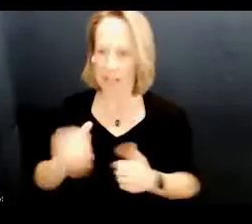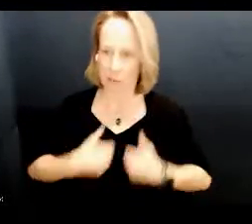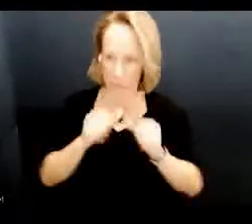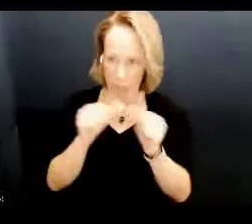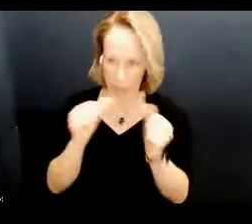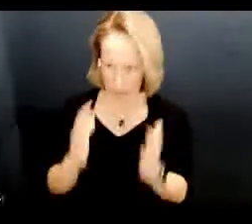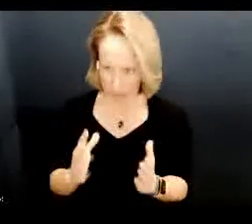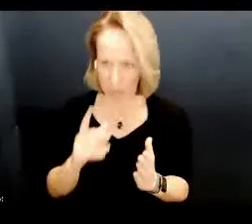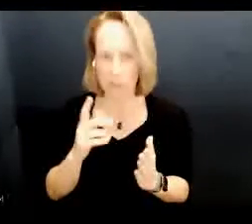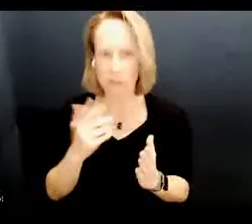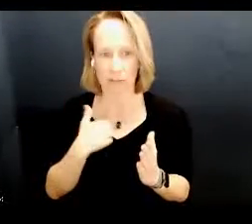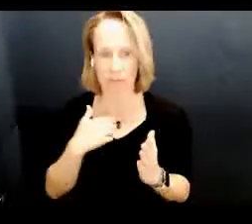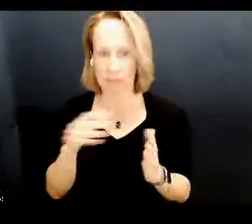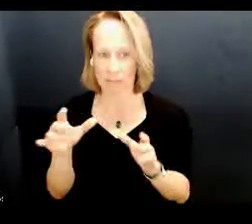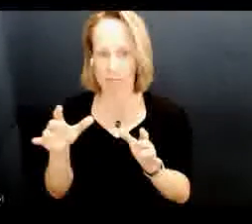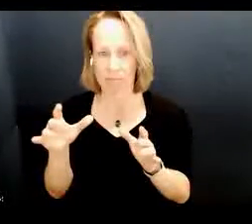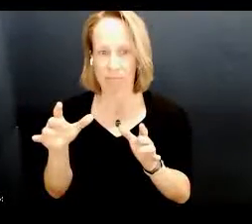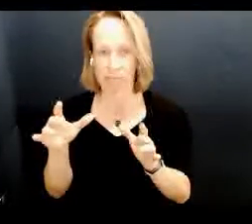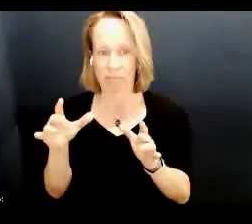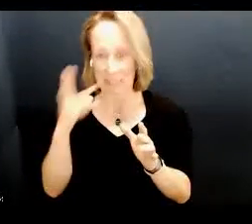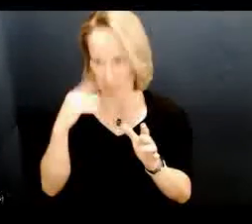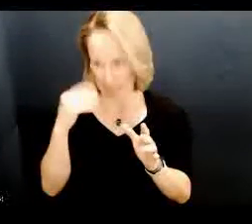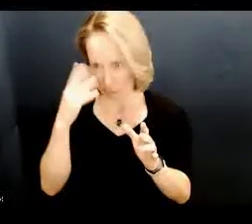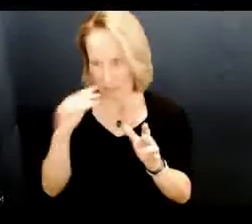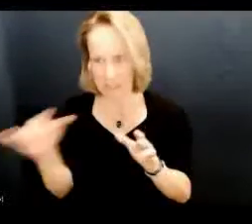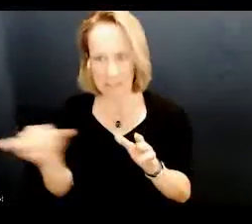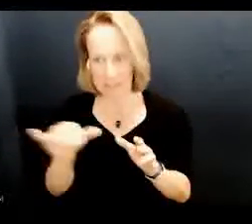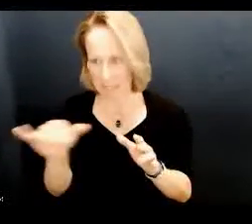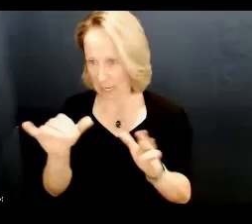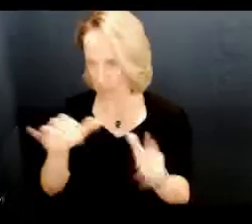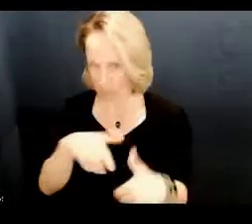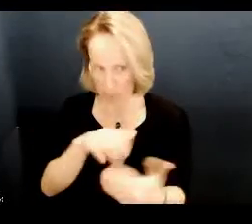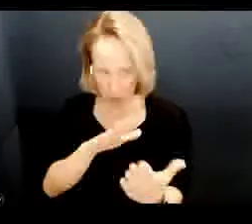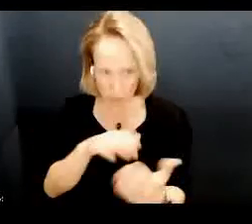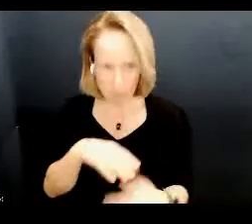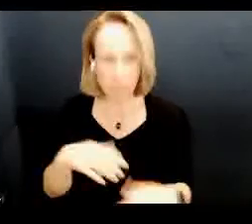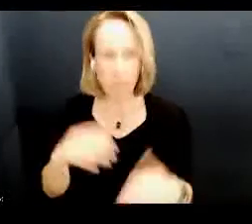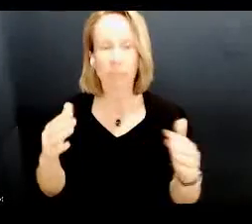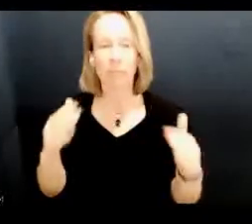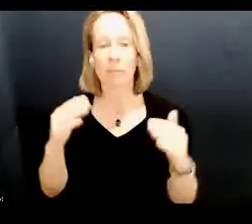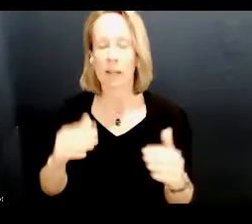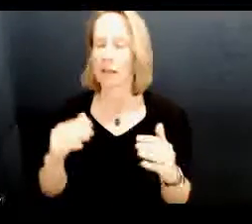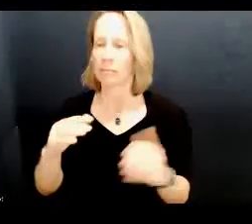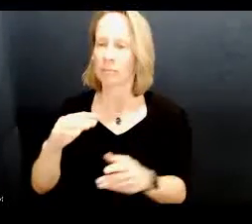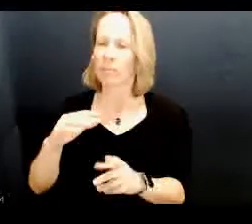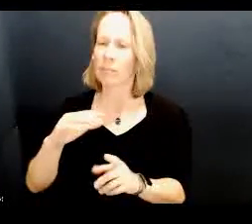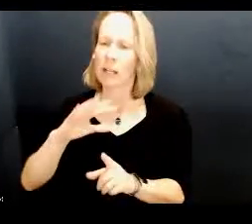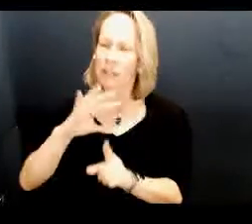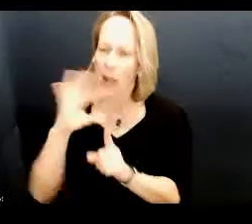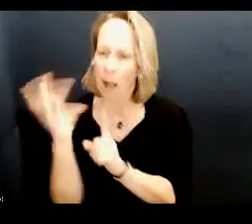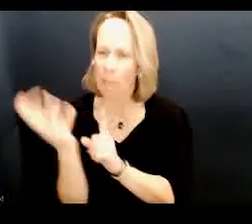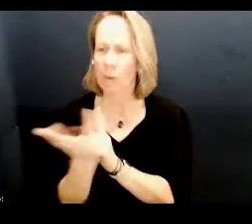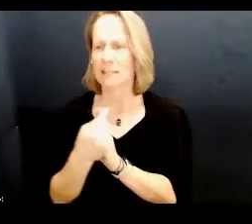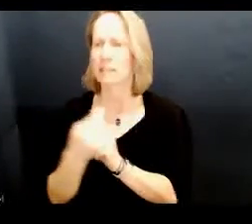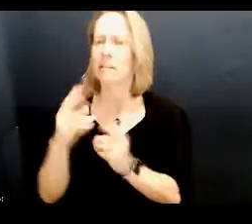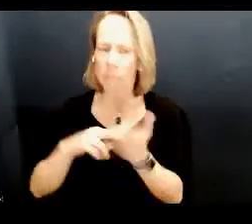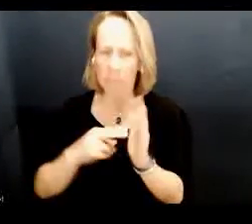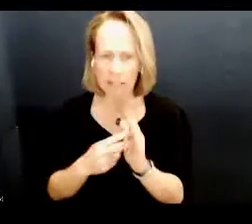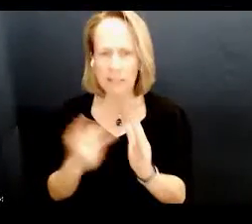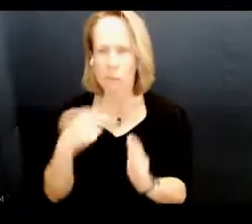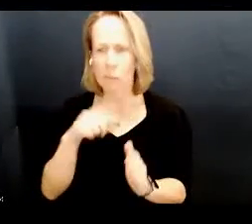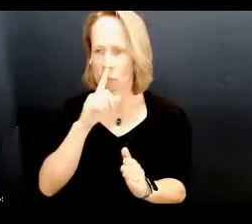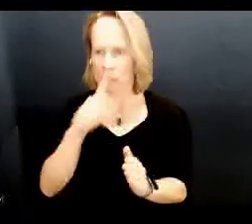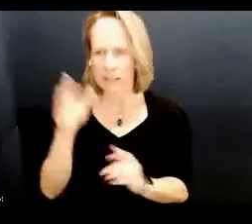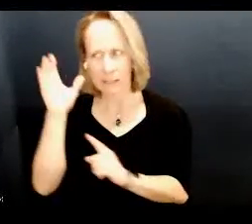Comprehensive, the SART is informed by best practices, right? We are really listening to our community, what our community